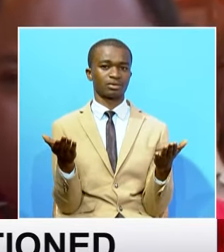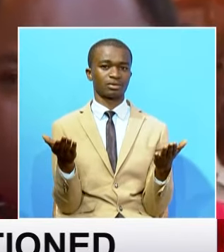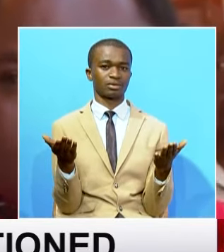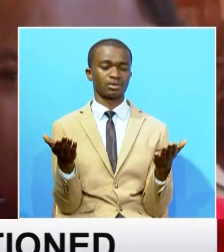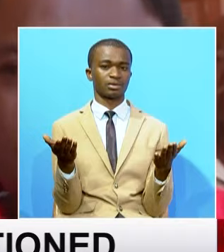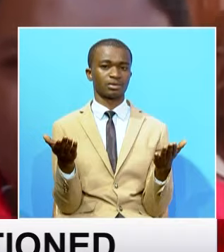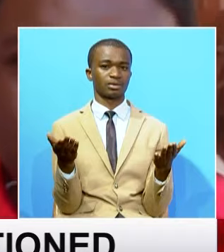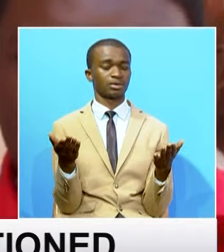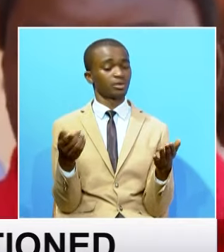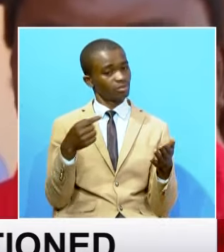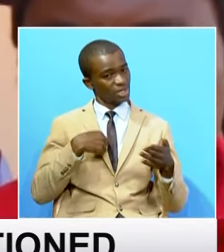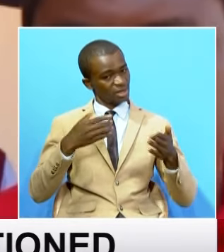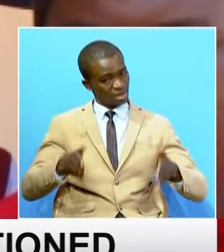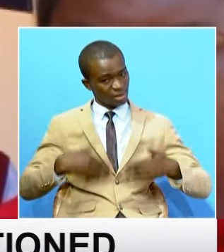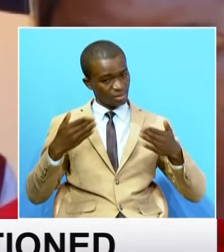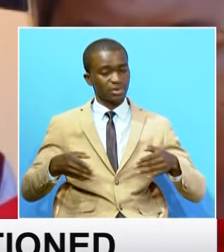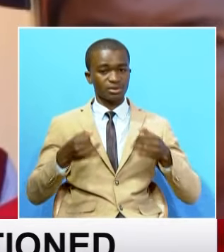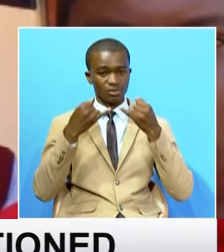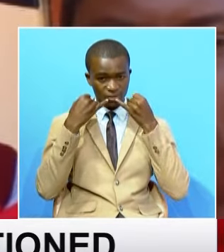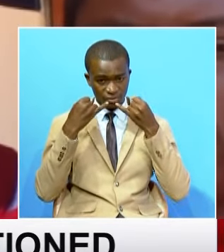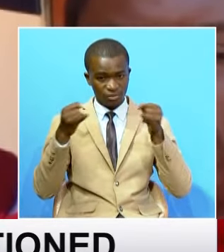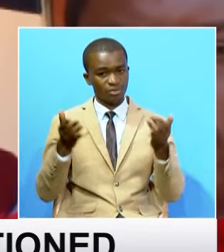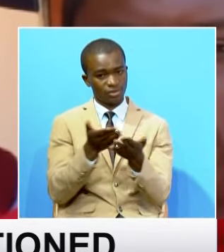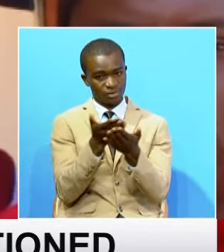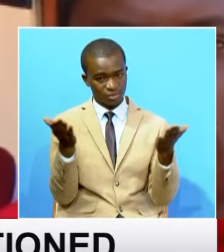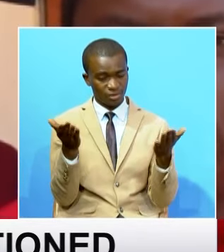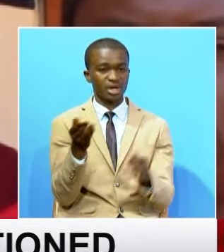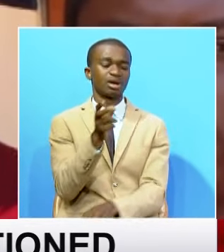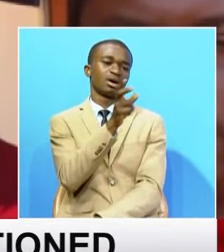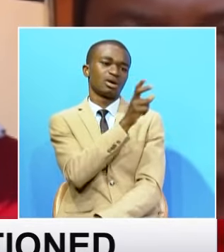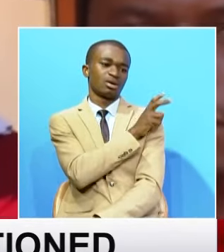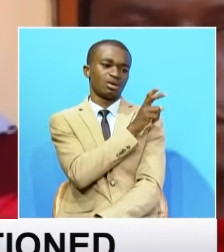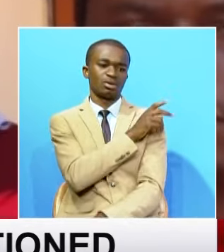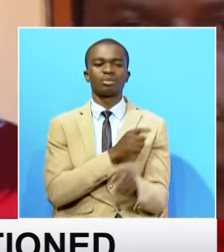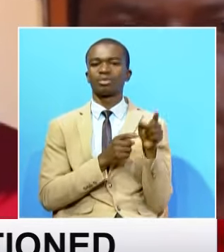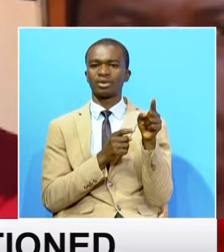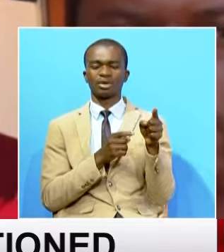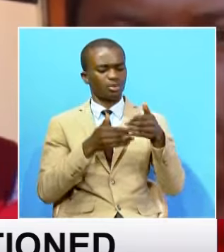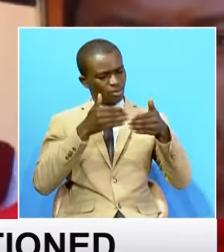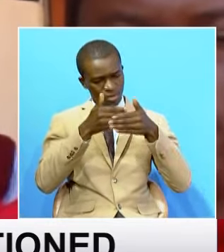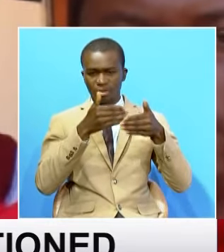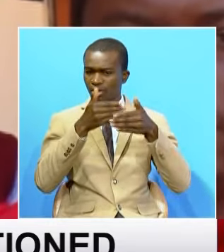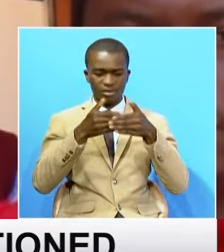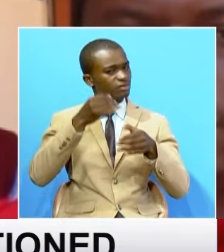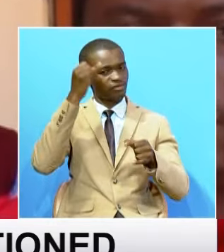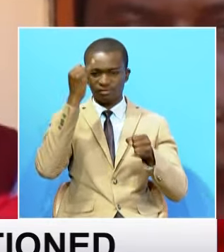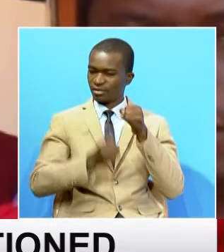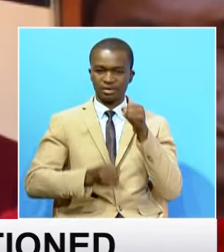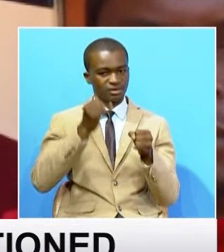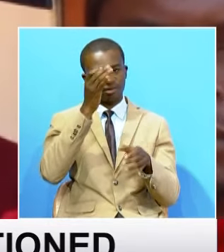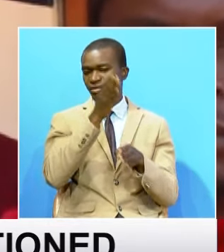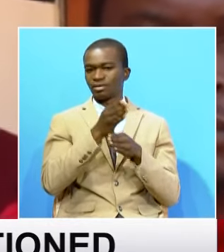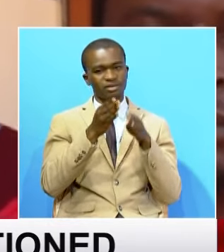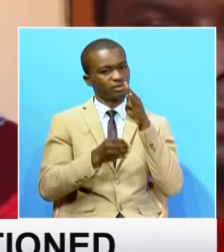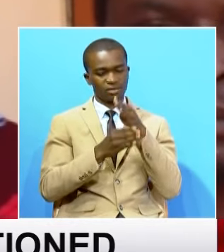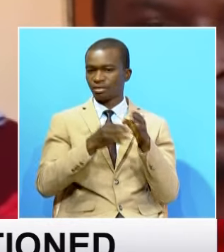in particular Chikuni, that the police post is almost completed. I'm